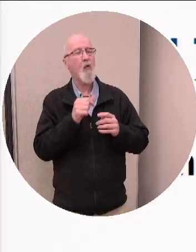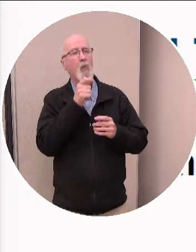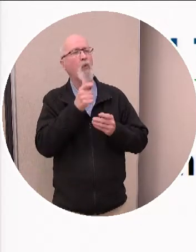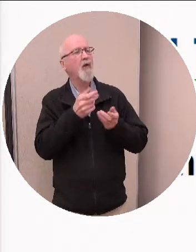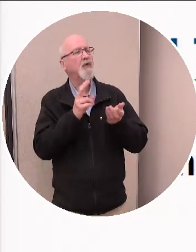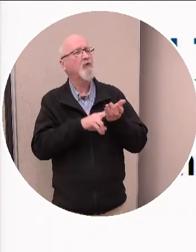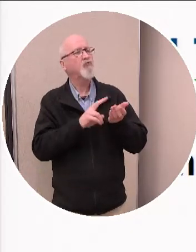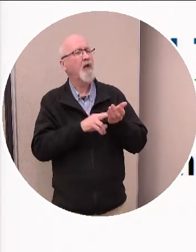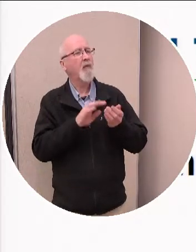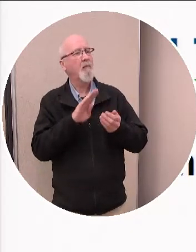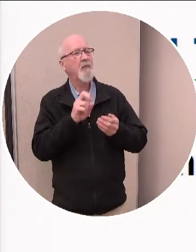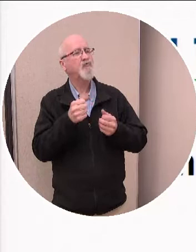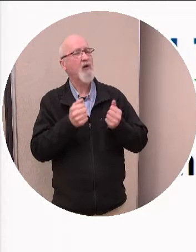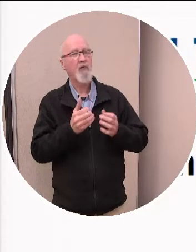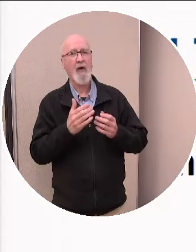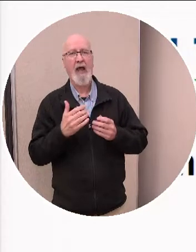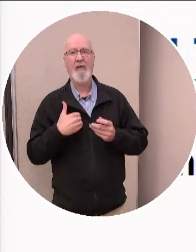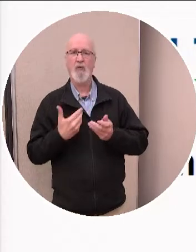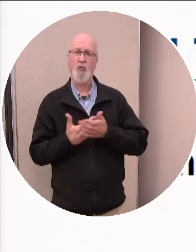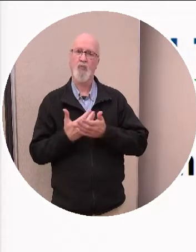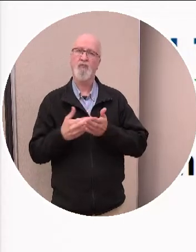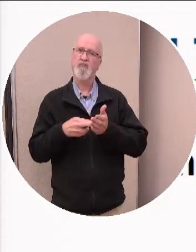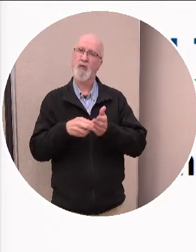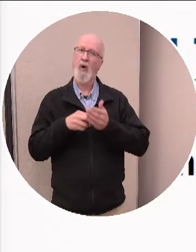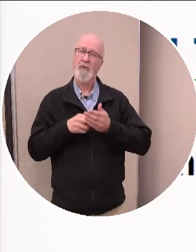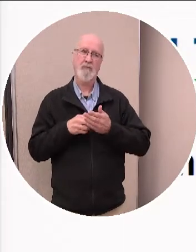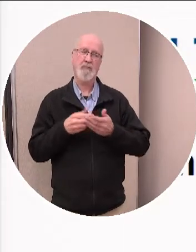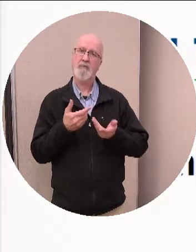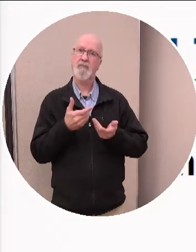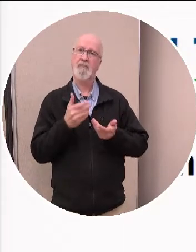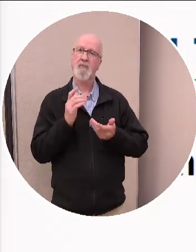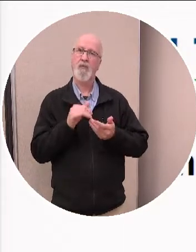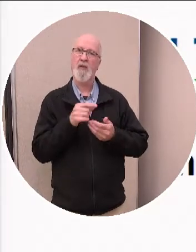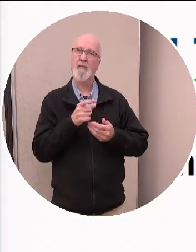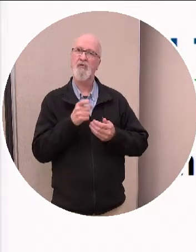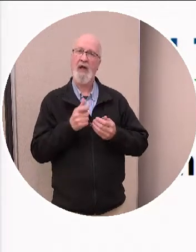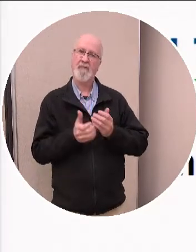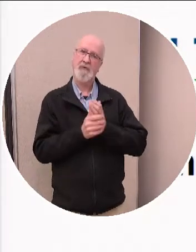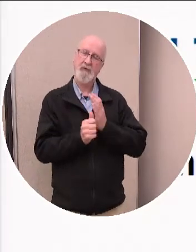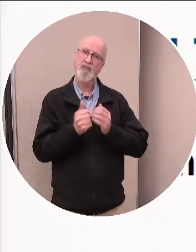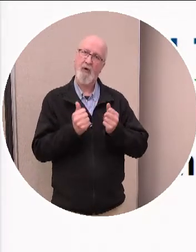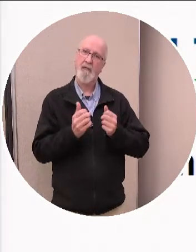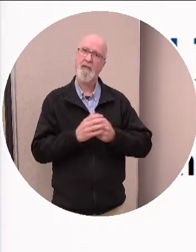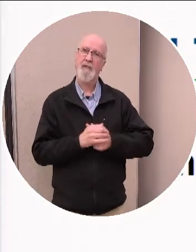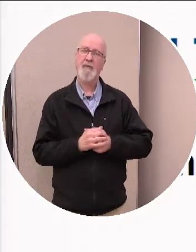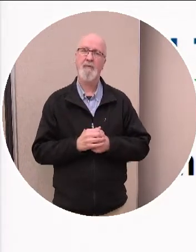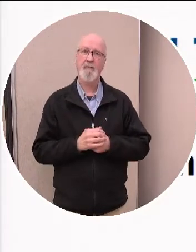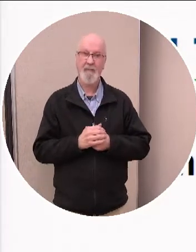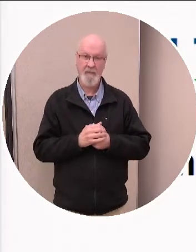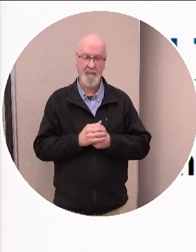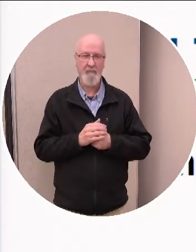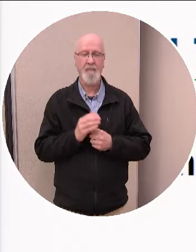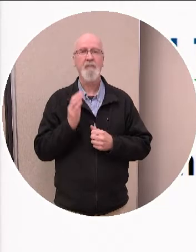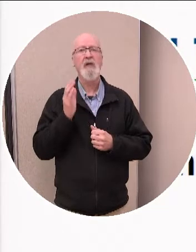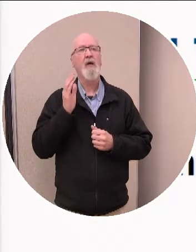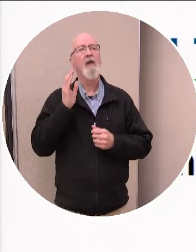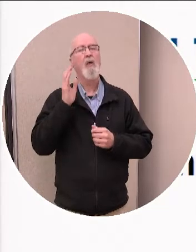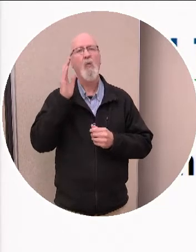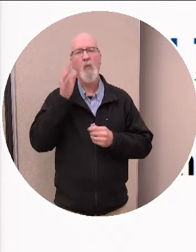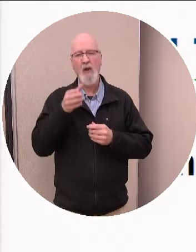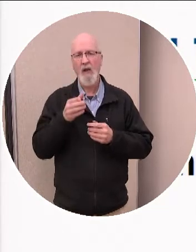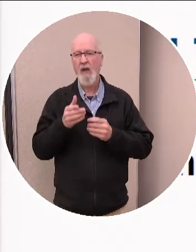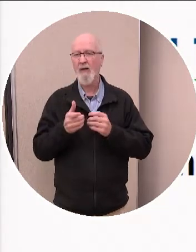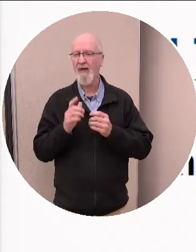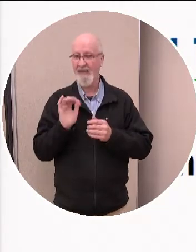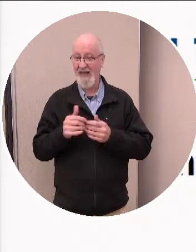services. And part of a broader student transport documentation management system, we will streamline and automate